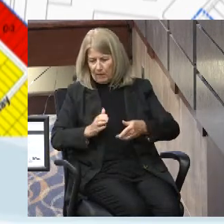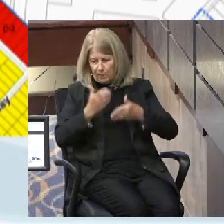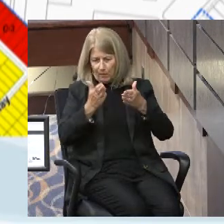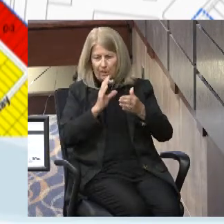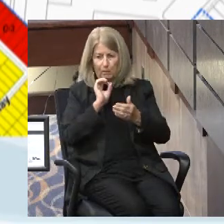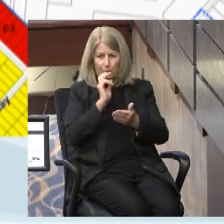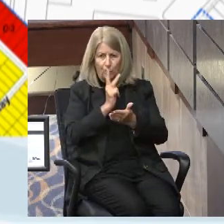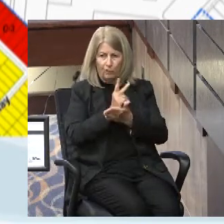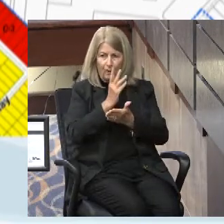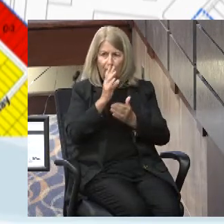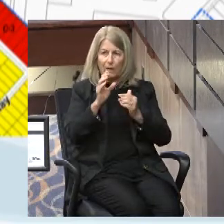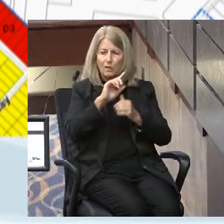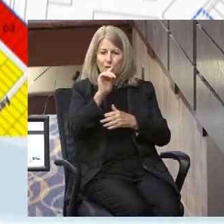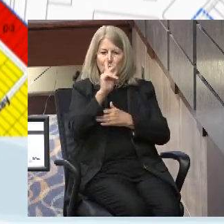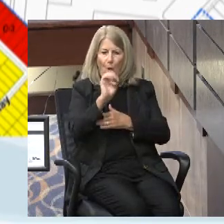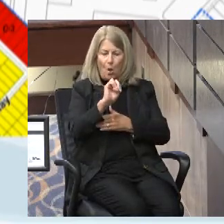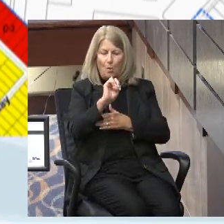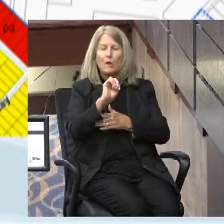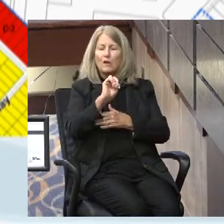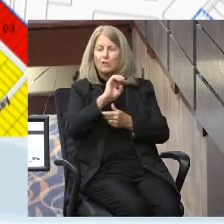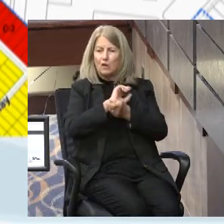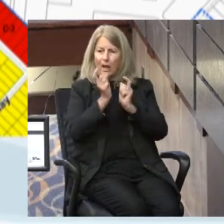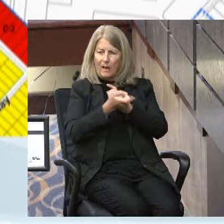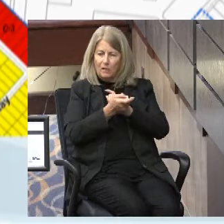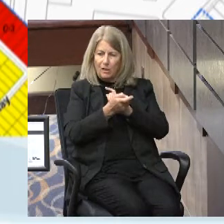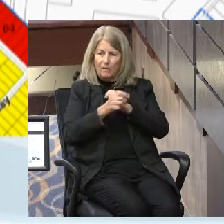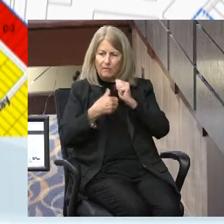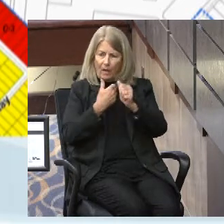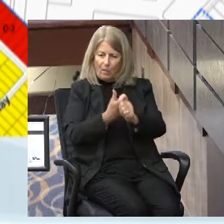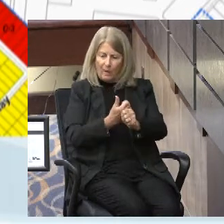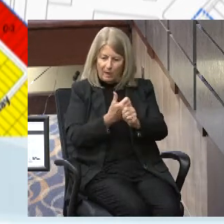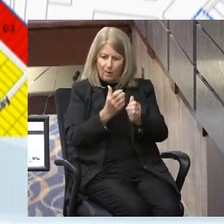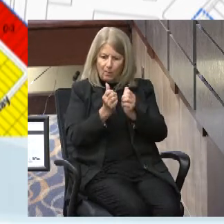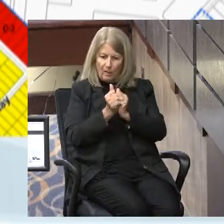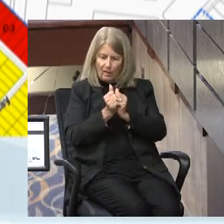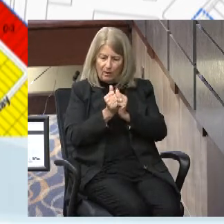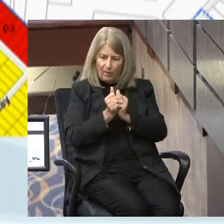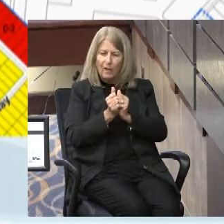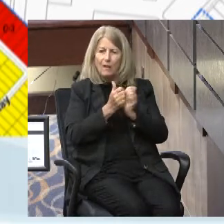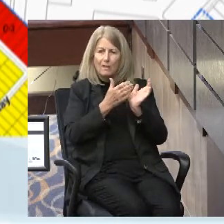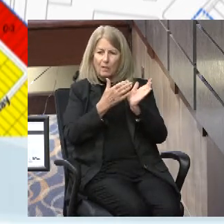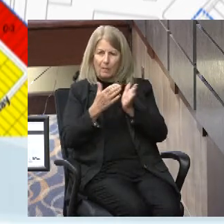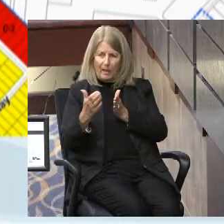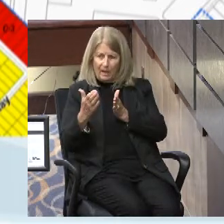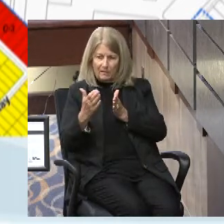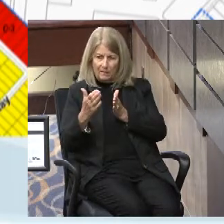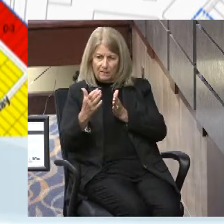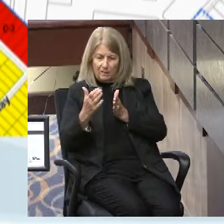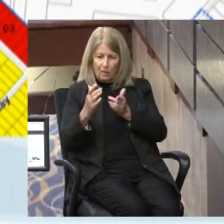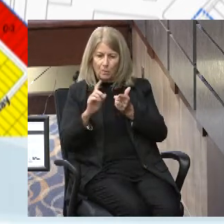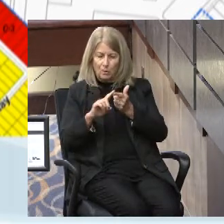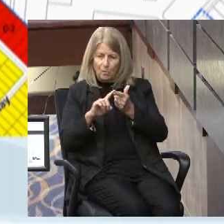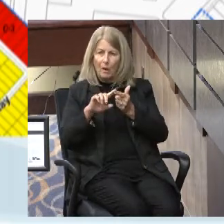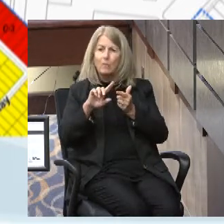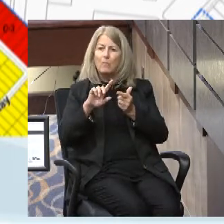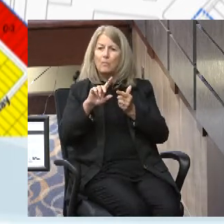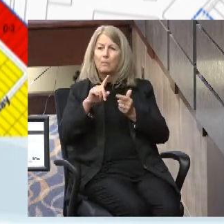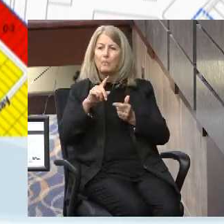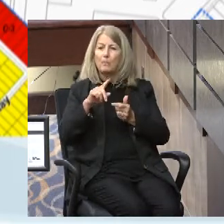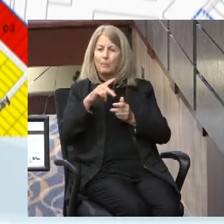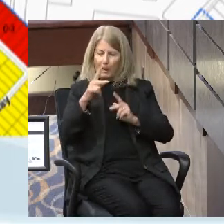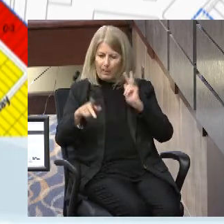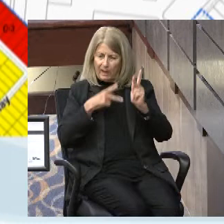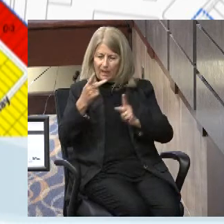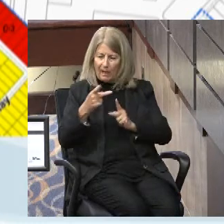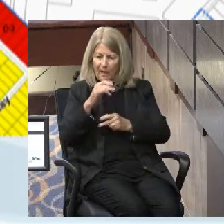on the following findings. 1, the proposed zoning is keeping with the land use component of the comprehensive plan as revised. 2, the public infrastructure is adequate to provide